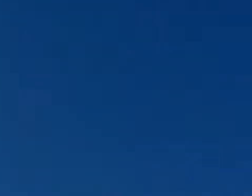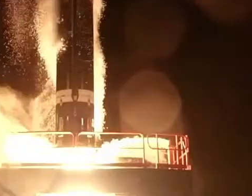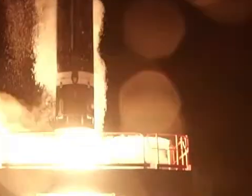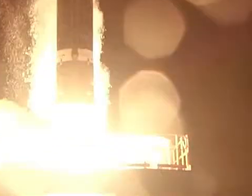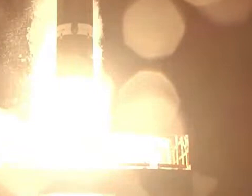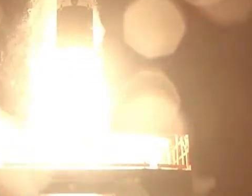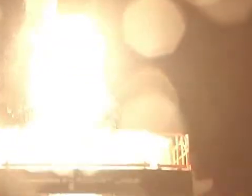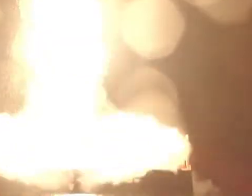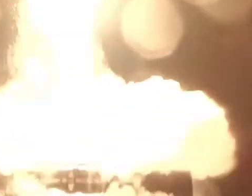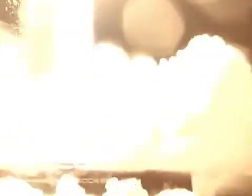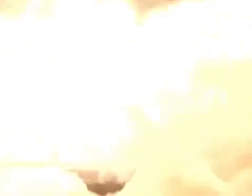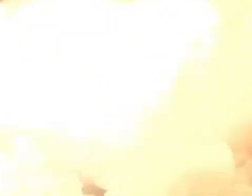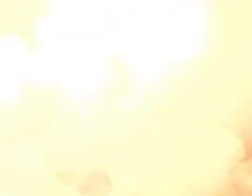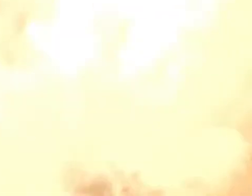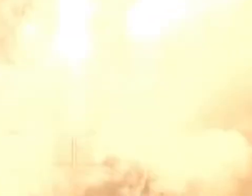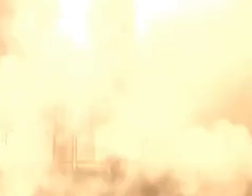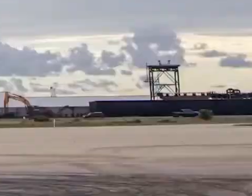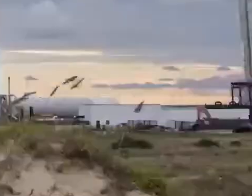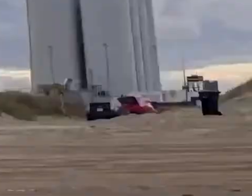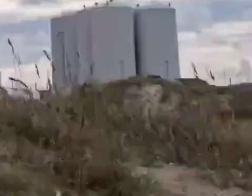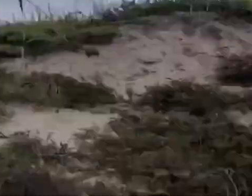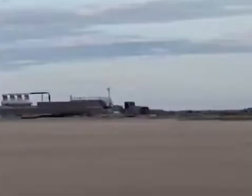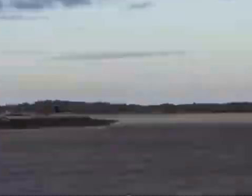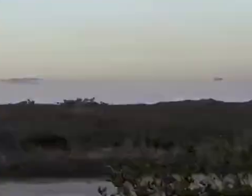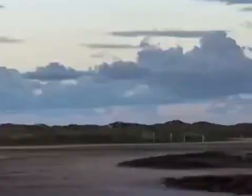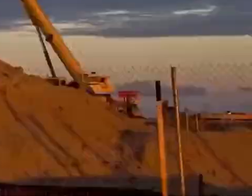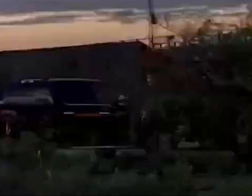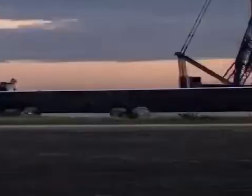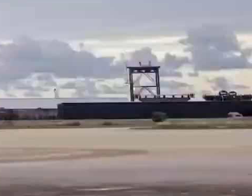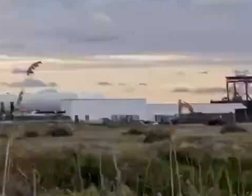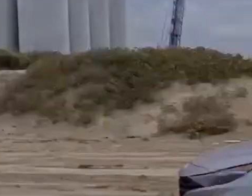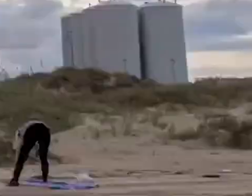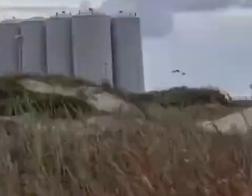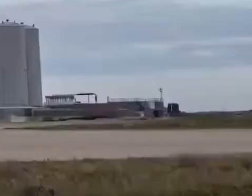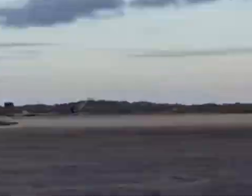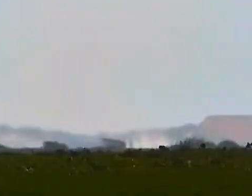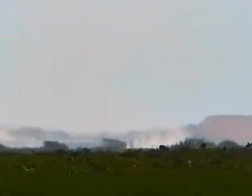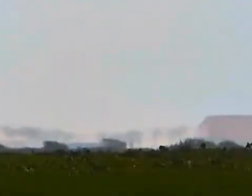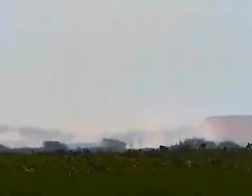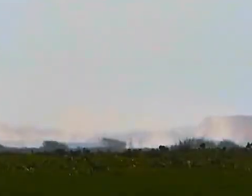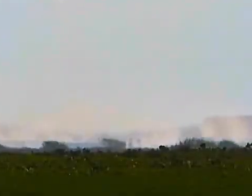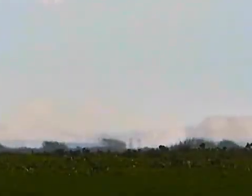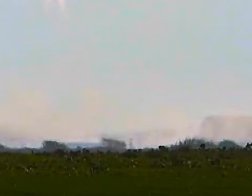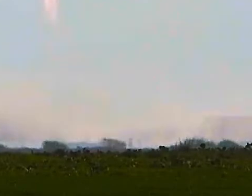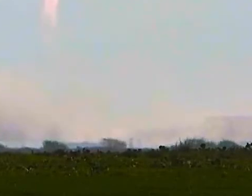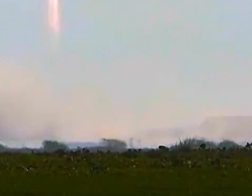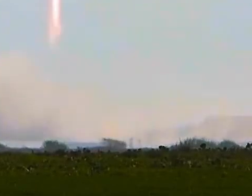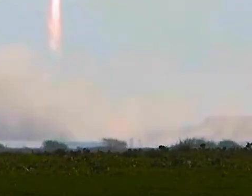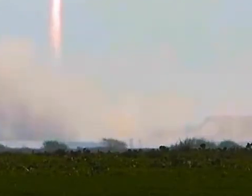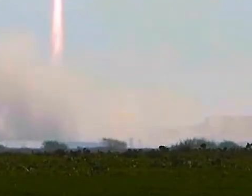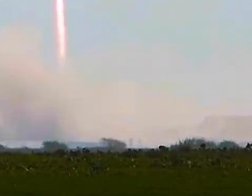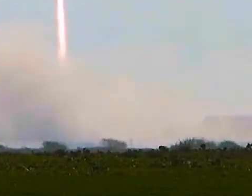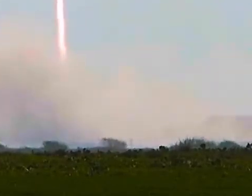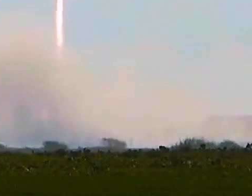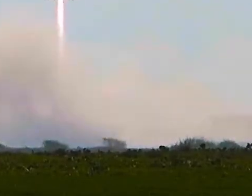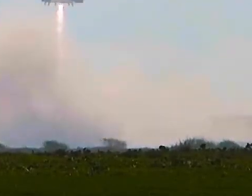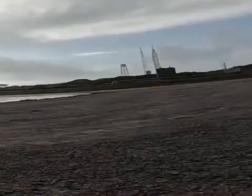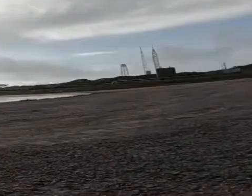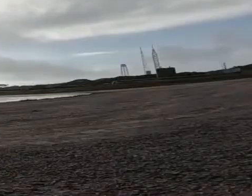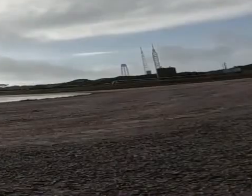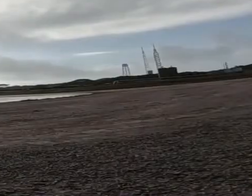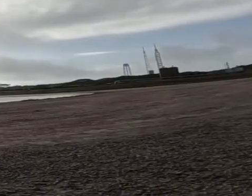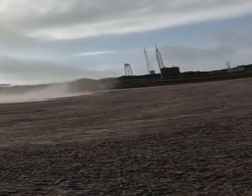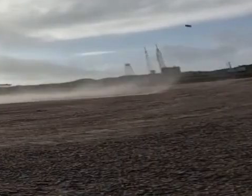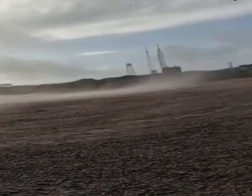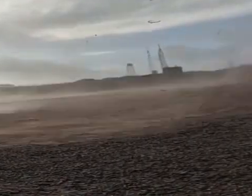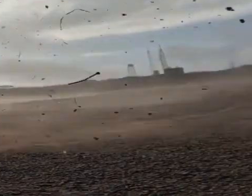good. Traveling up. Roger, planet. Water towers fly!